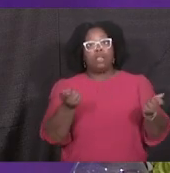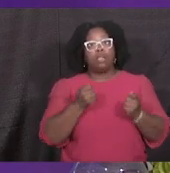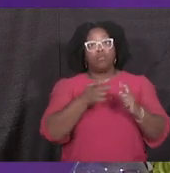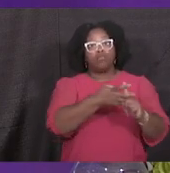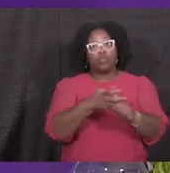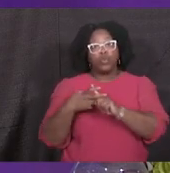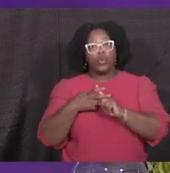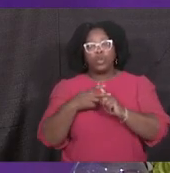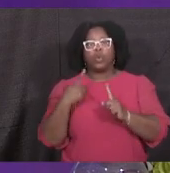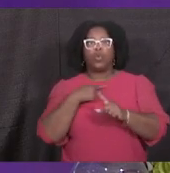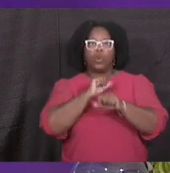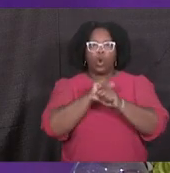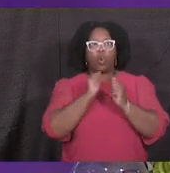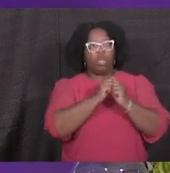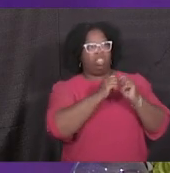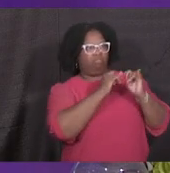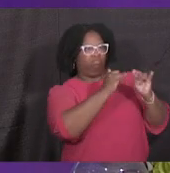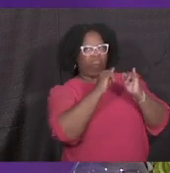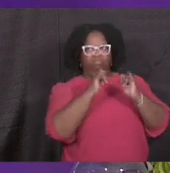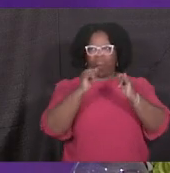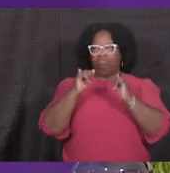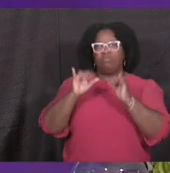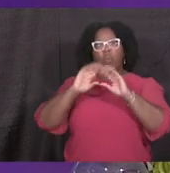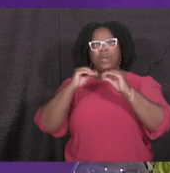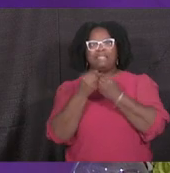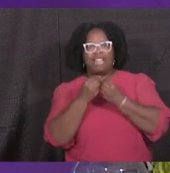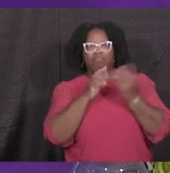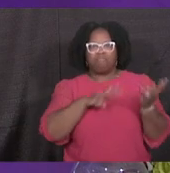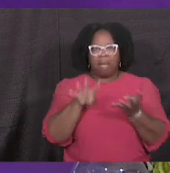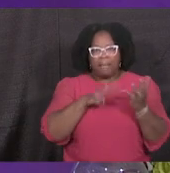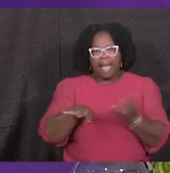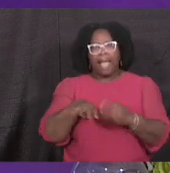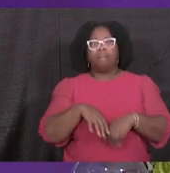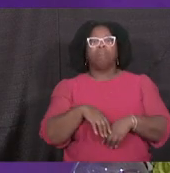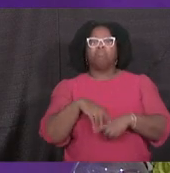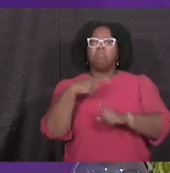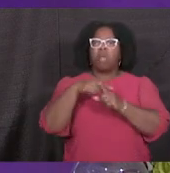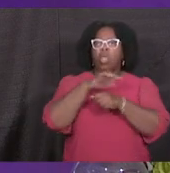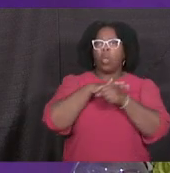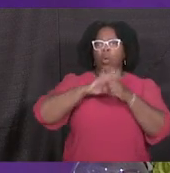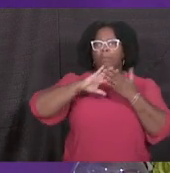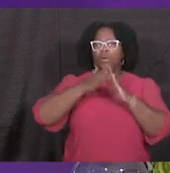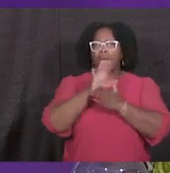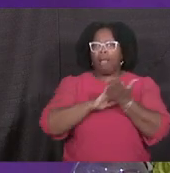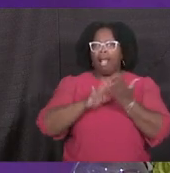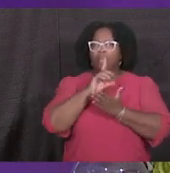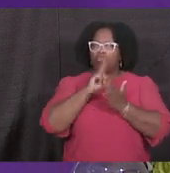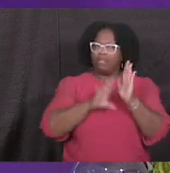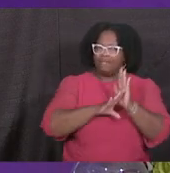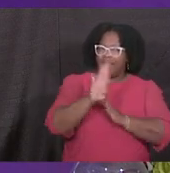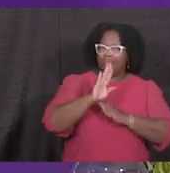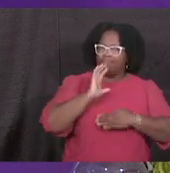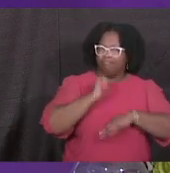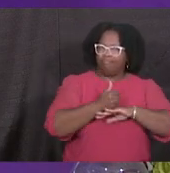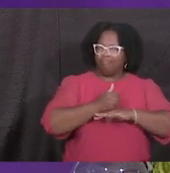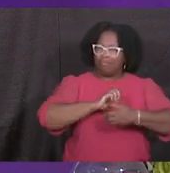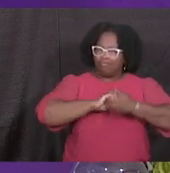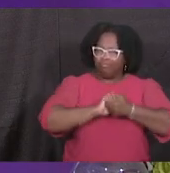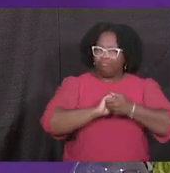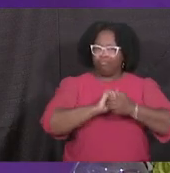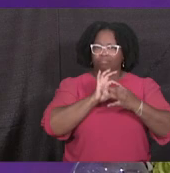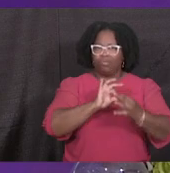pipeline organizations, local community colleges in the area, and really develop and establish relationships with those organizations because they